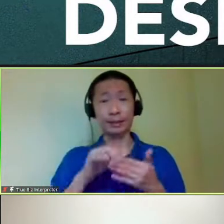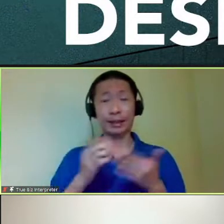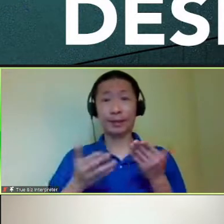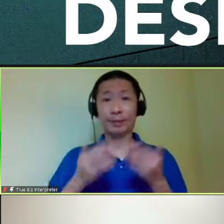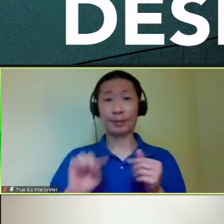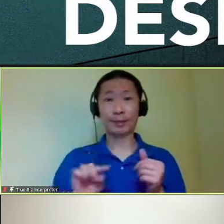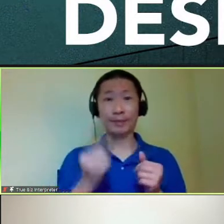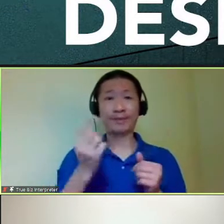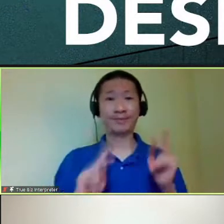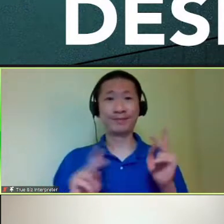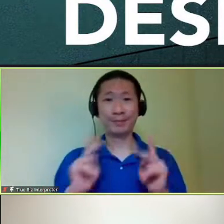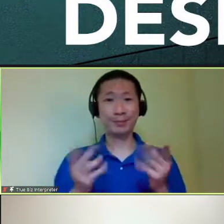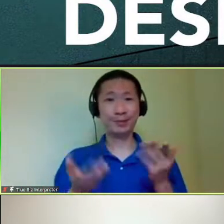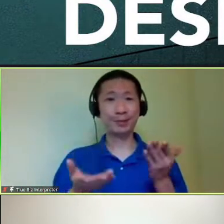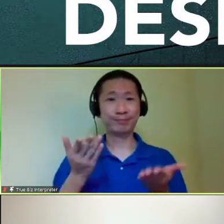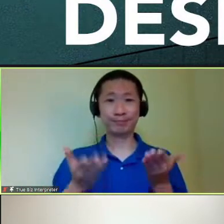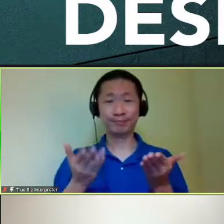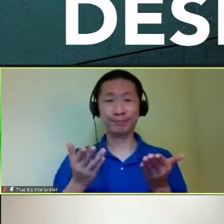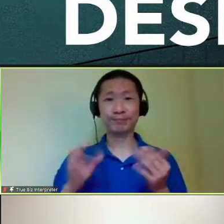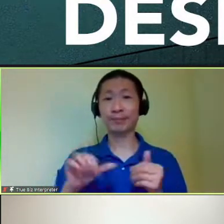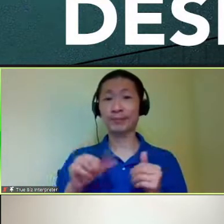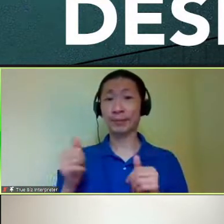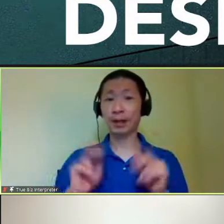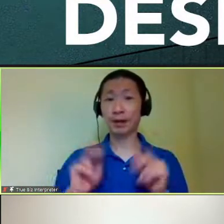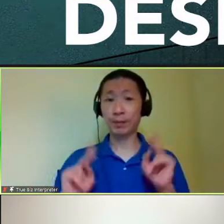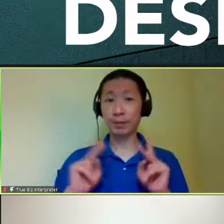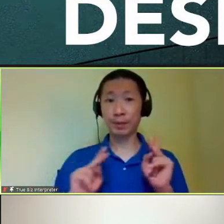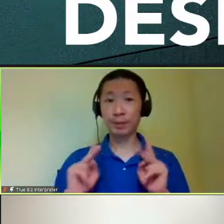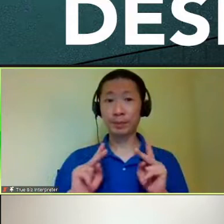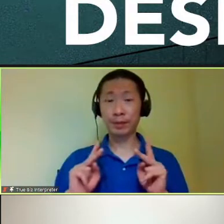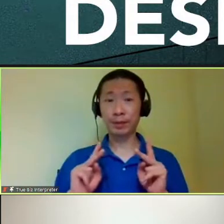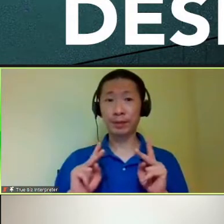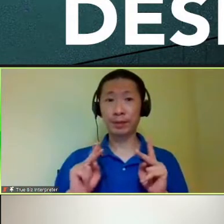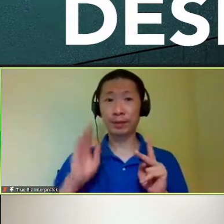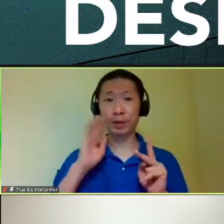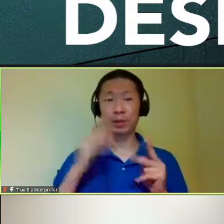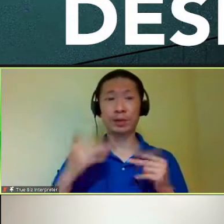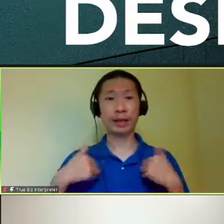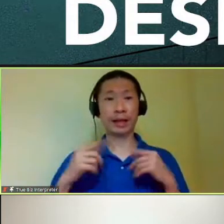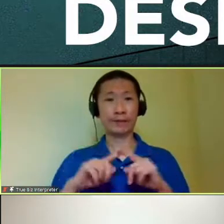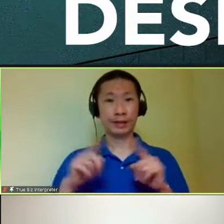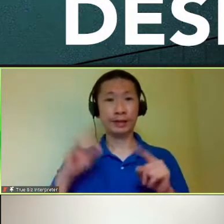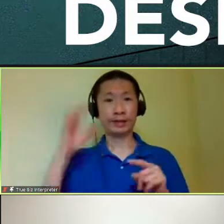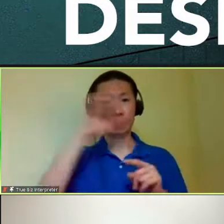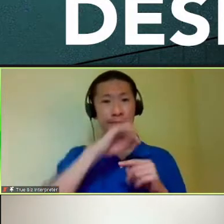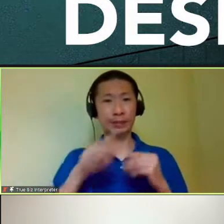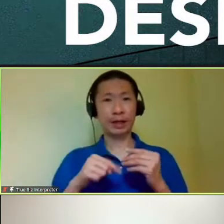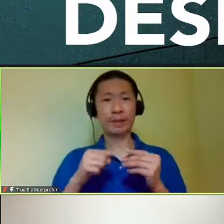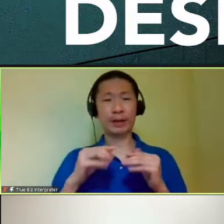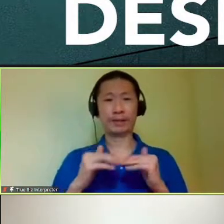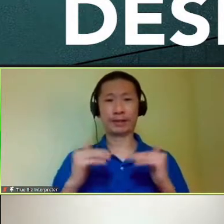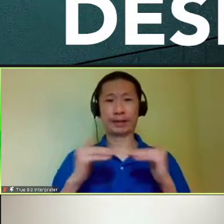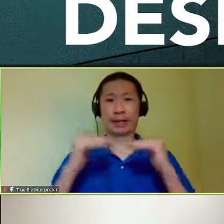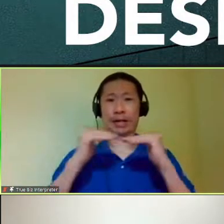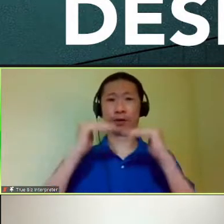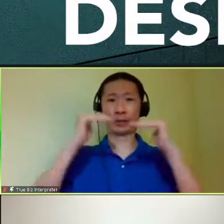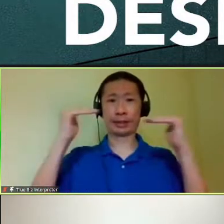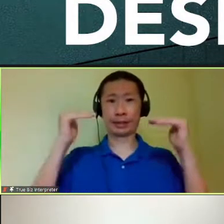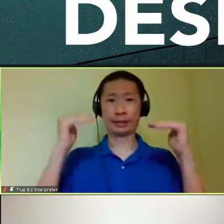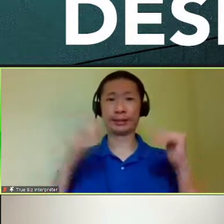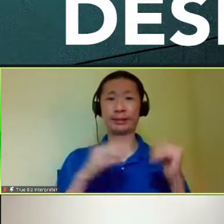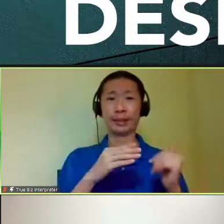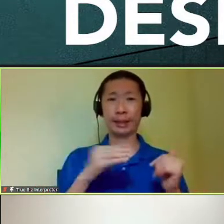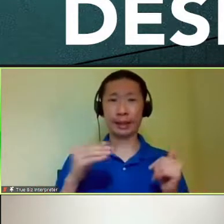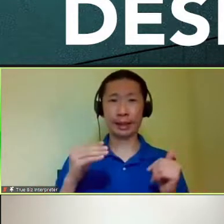people and other people will, you know, have different assumptions about what the hierarchies are. And, you